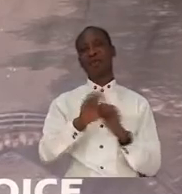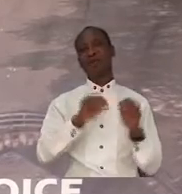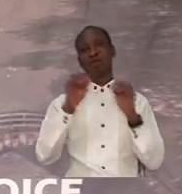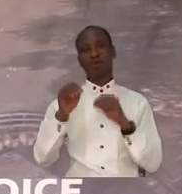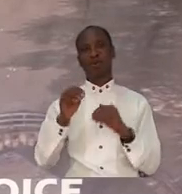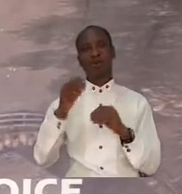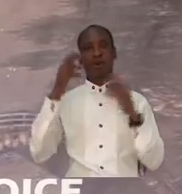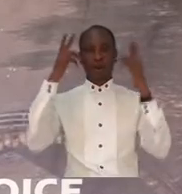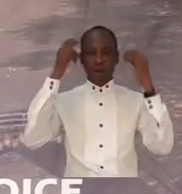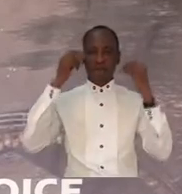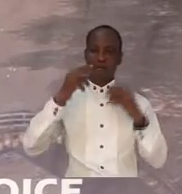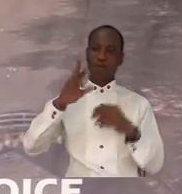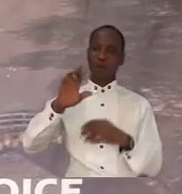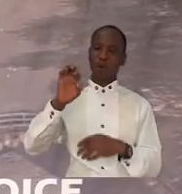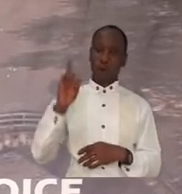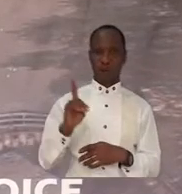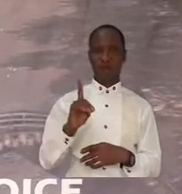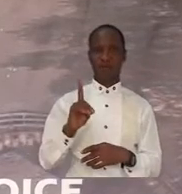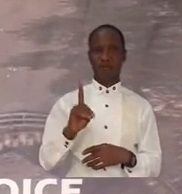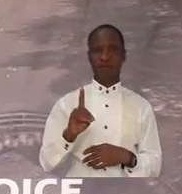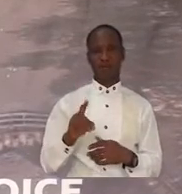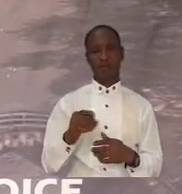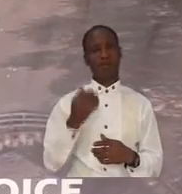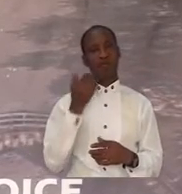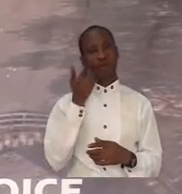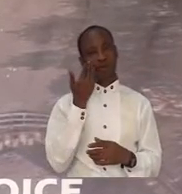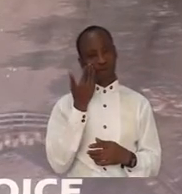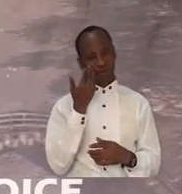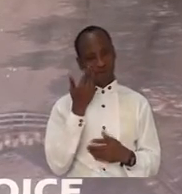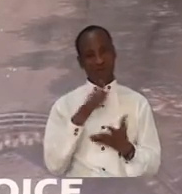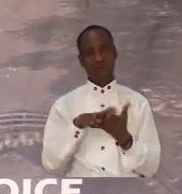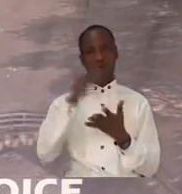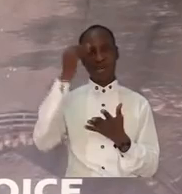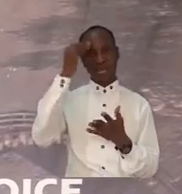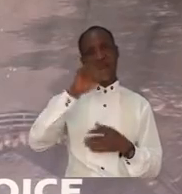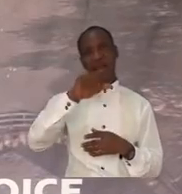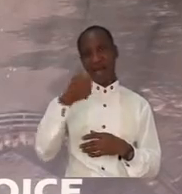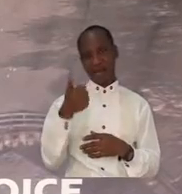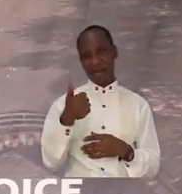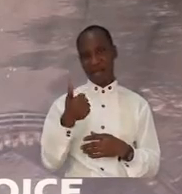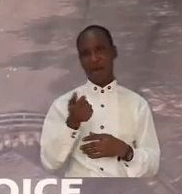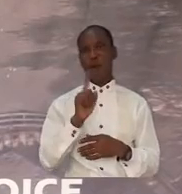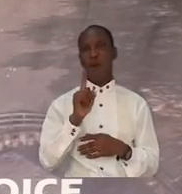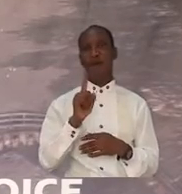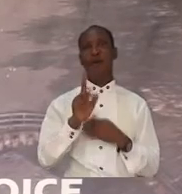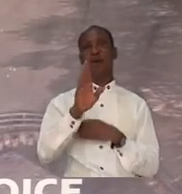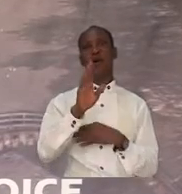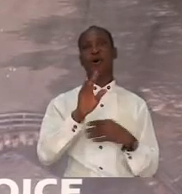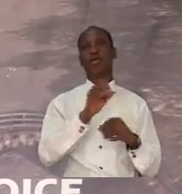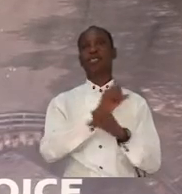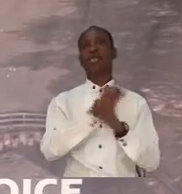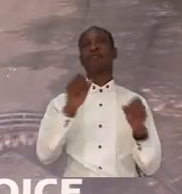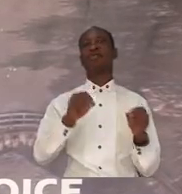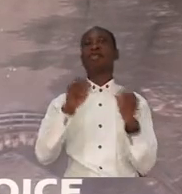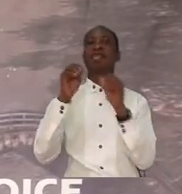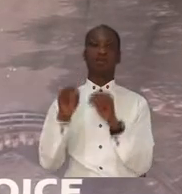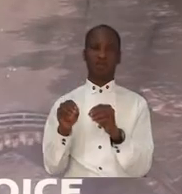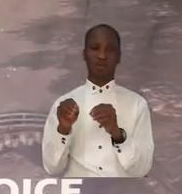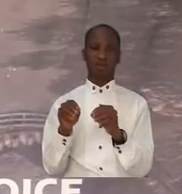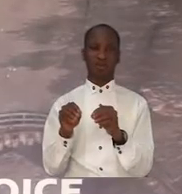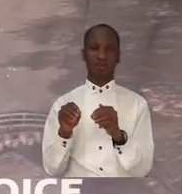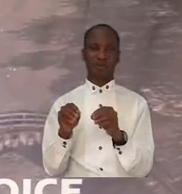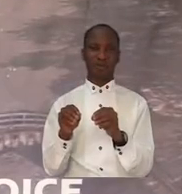no mu ere nche ye besan ni mo asua ade foforo ehun nkwagye be bi foforo a esan kwogina